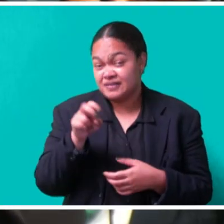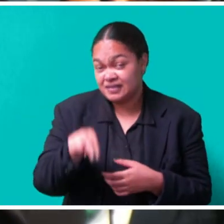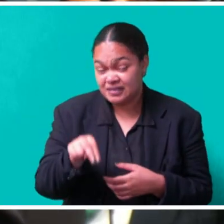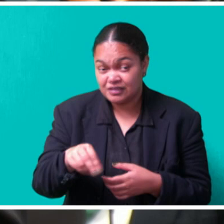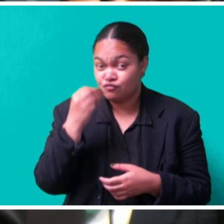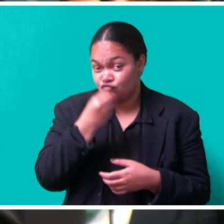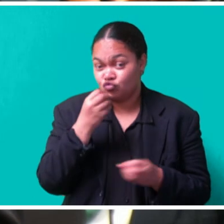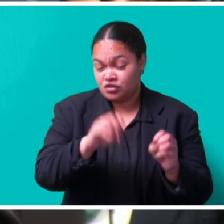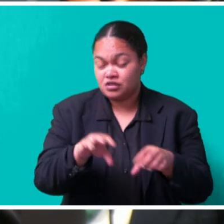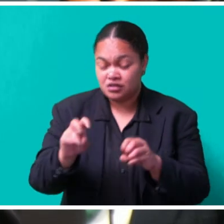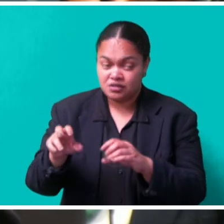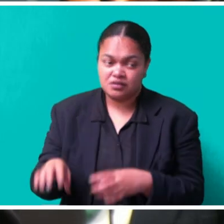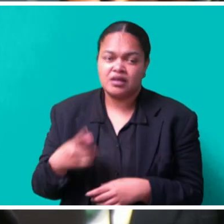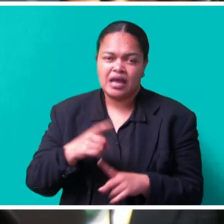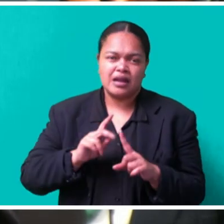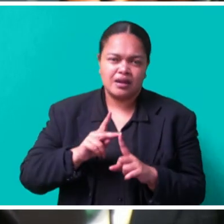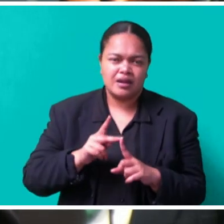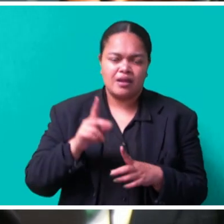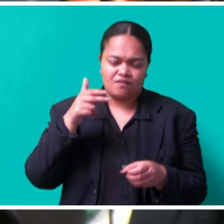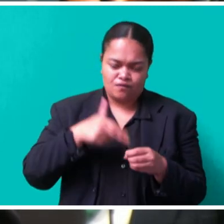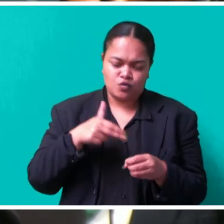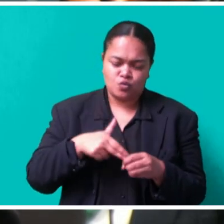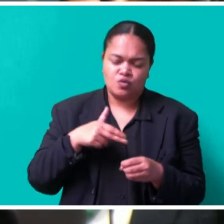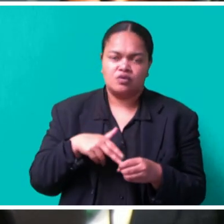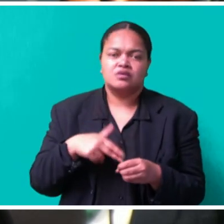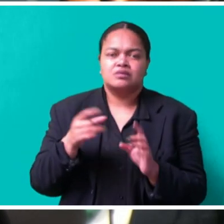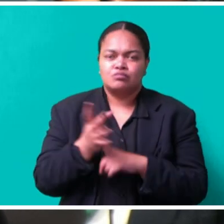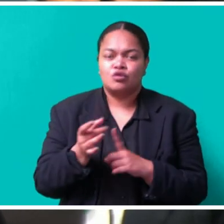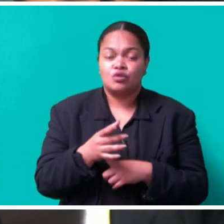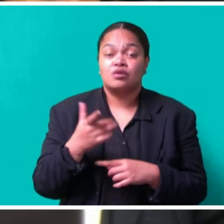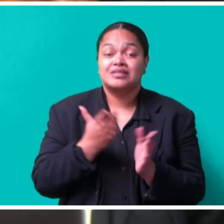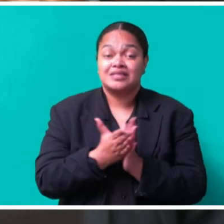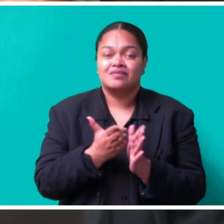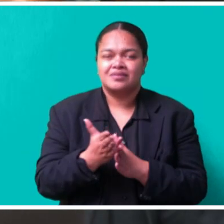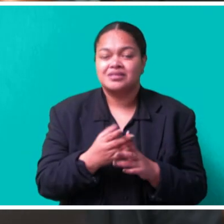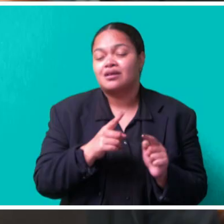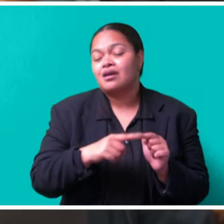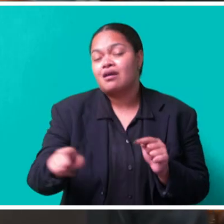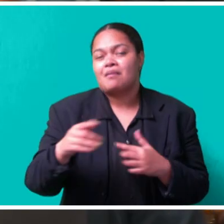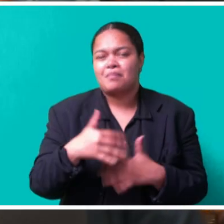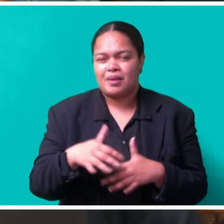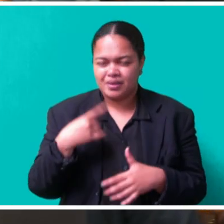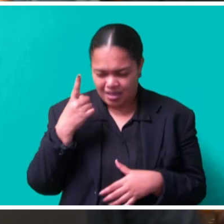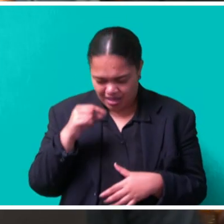the prioritization of fuel to essential sectors so that critical services to the public can continue